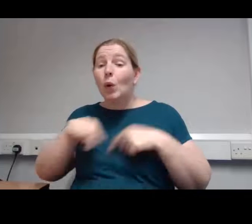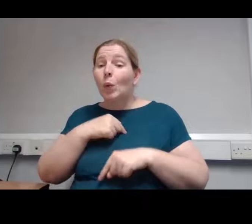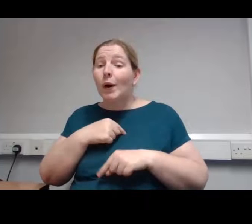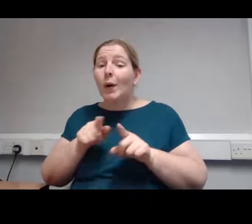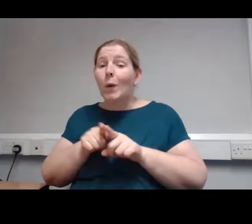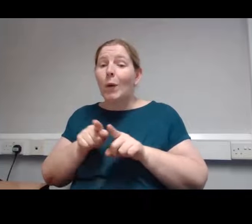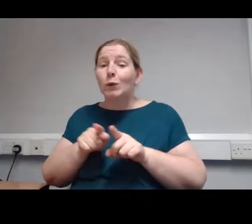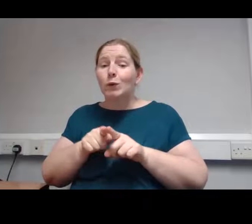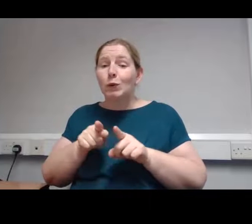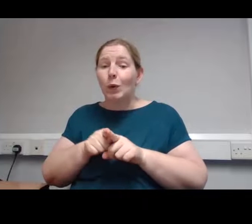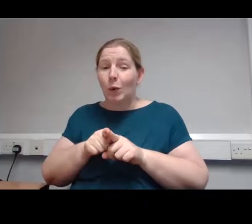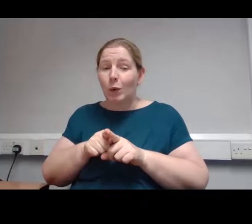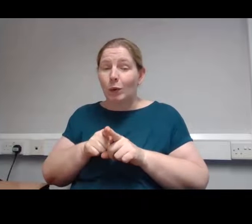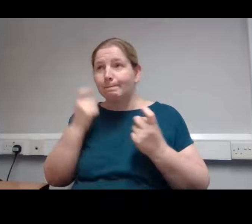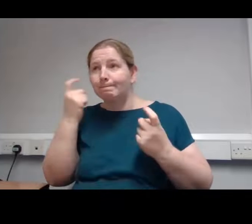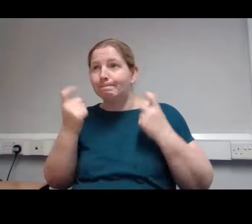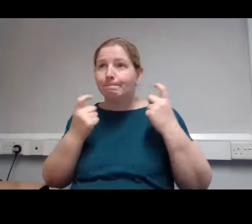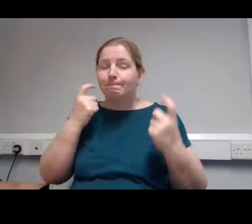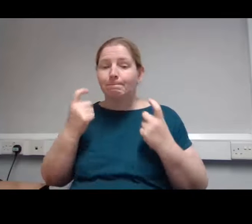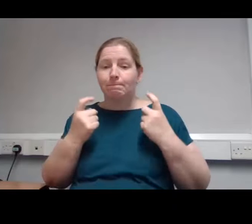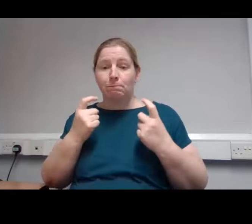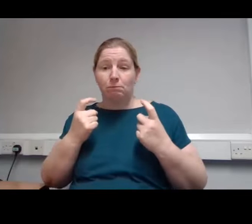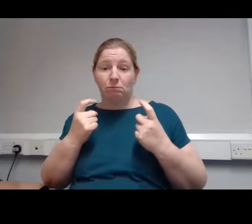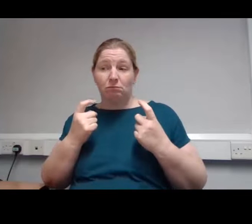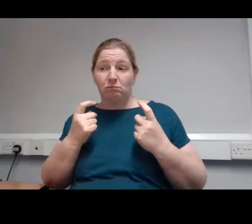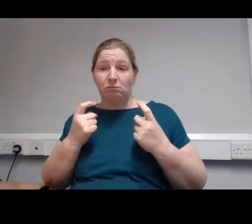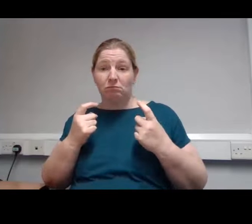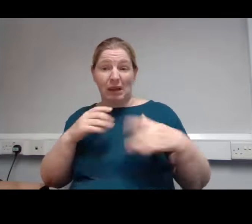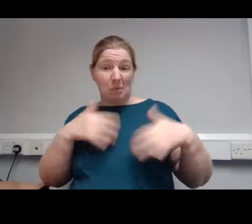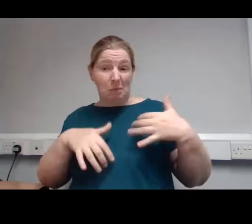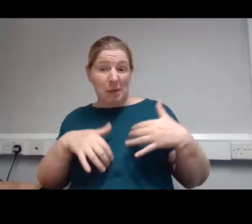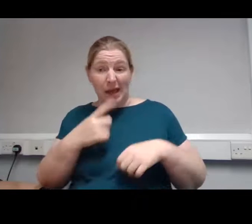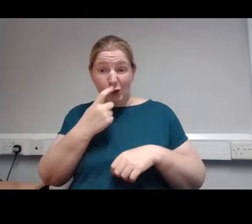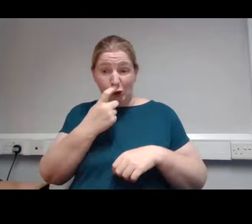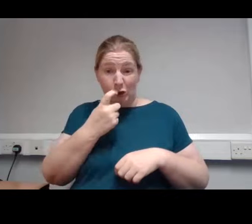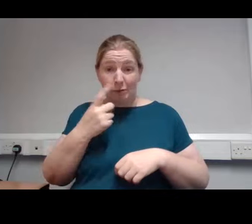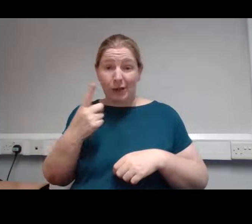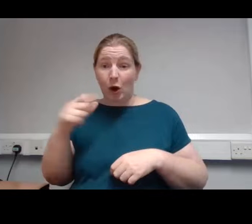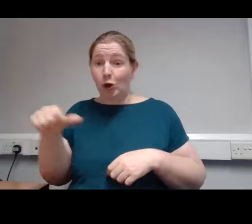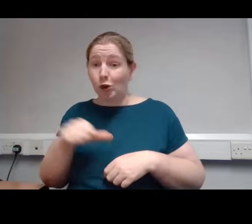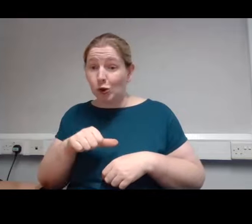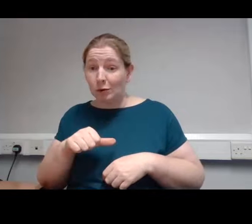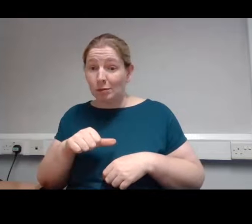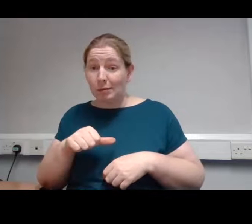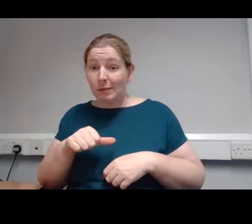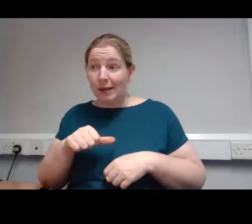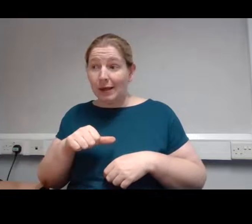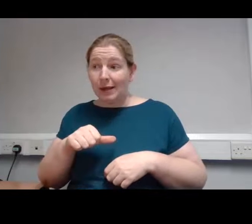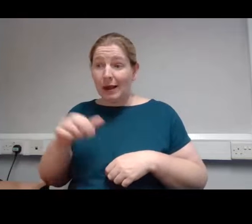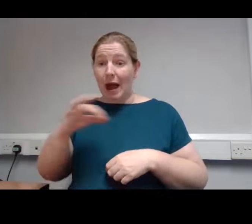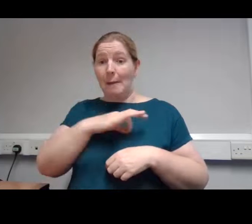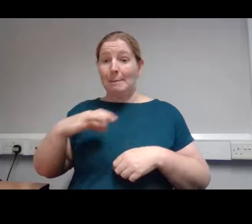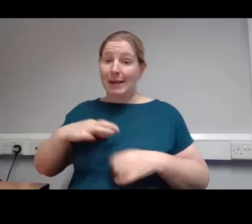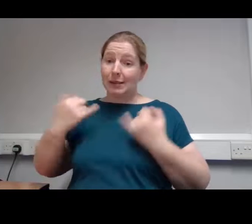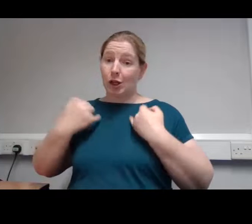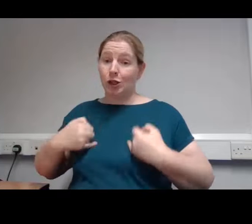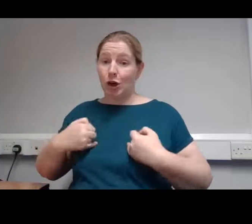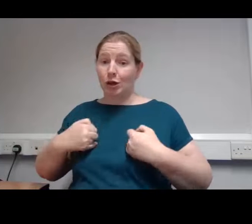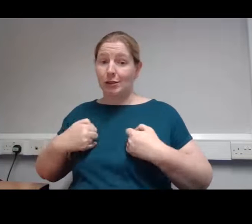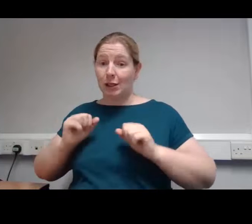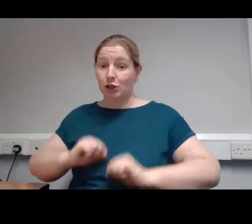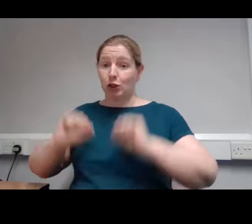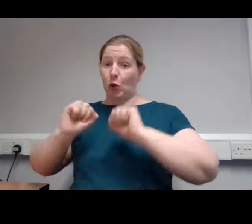at whether pain could be or should be in the future a clinical condition on its own, but obviously there are